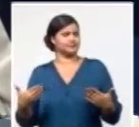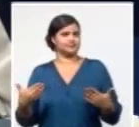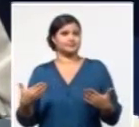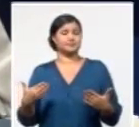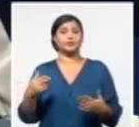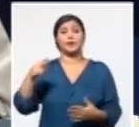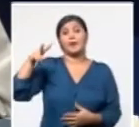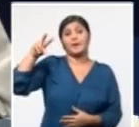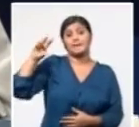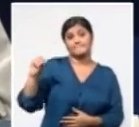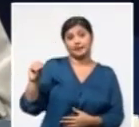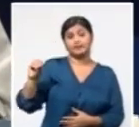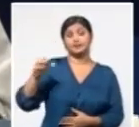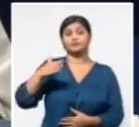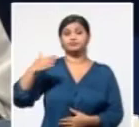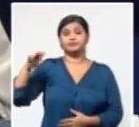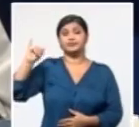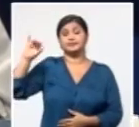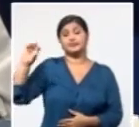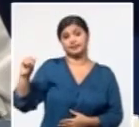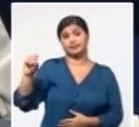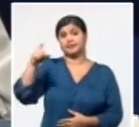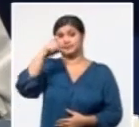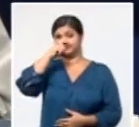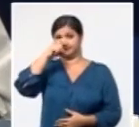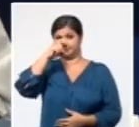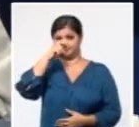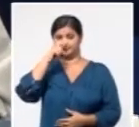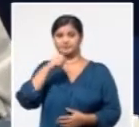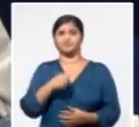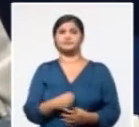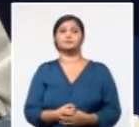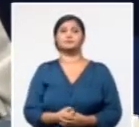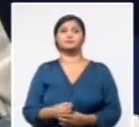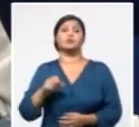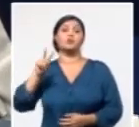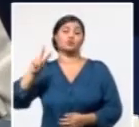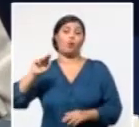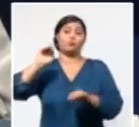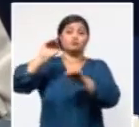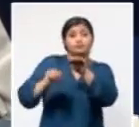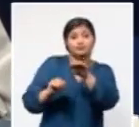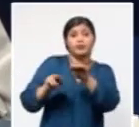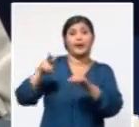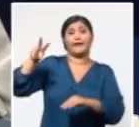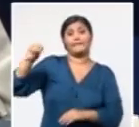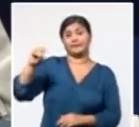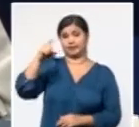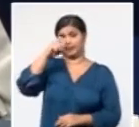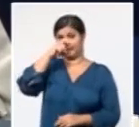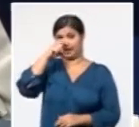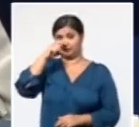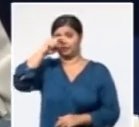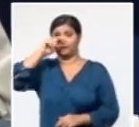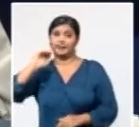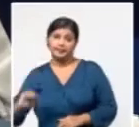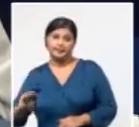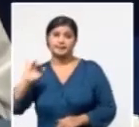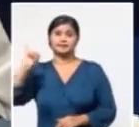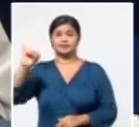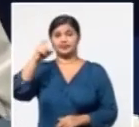from the 20 to 60 years of age. There is one 6-year-old female and